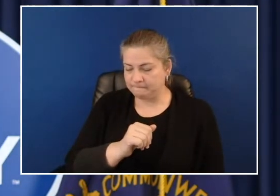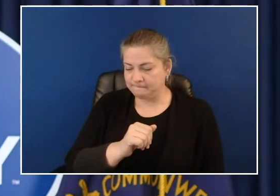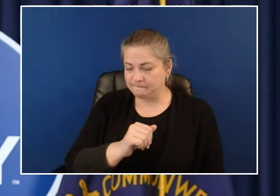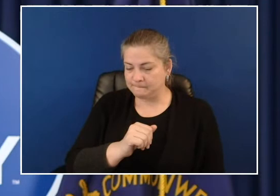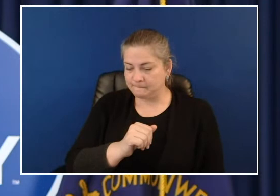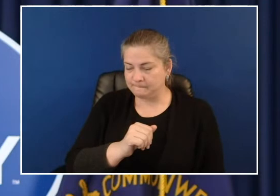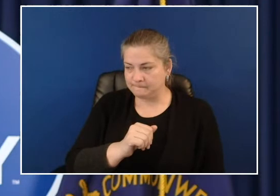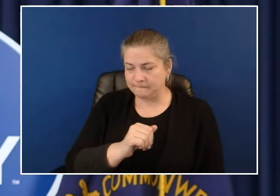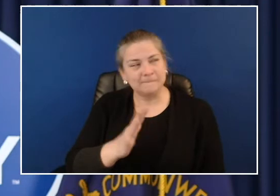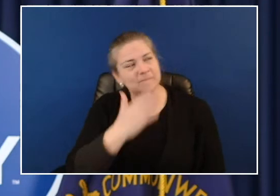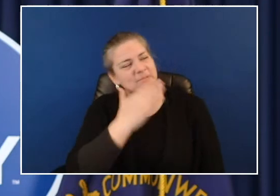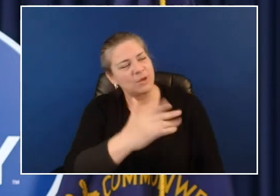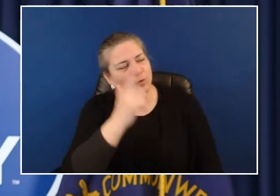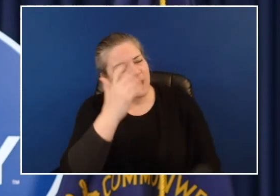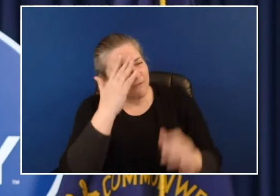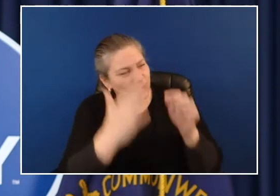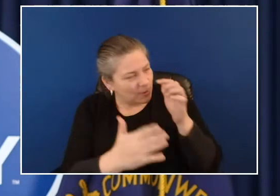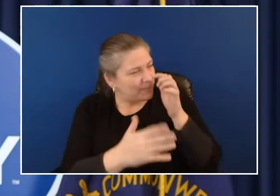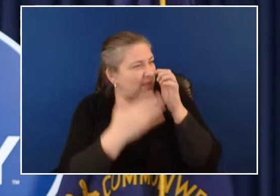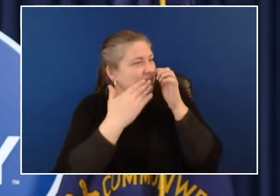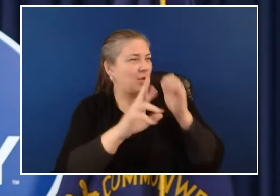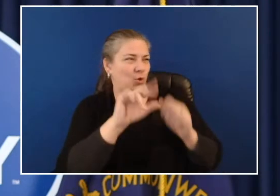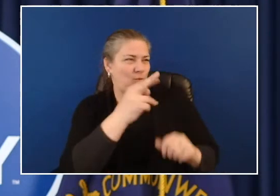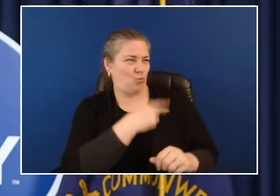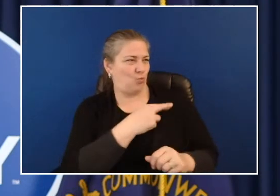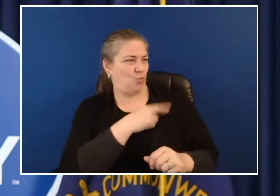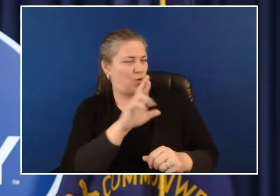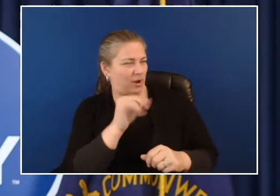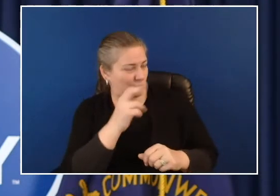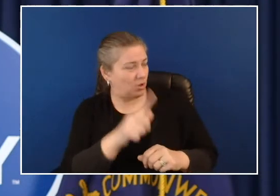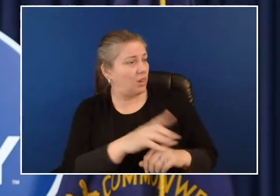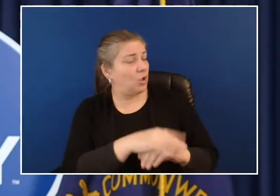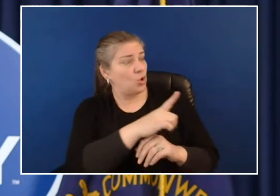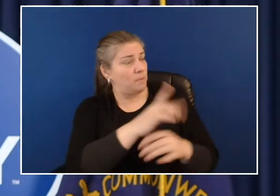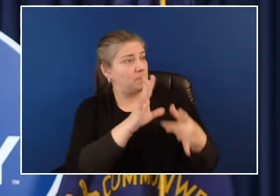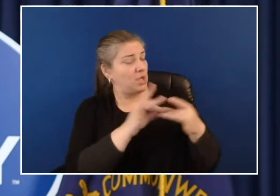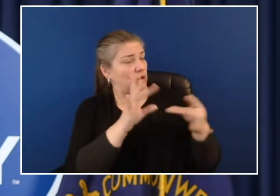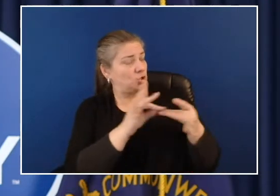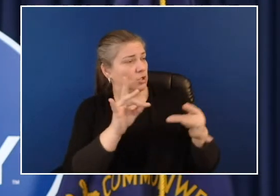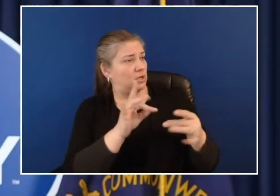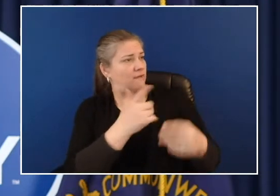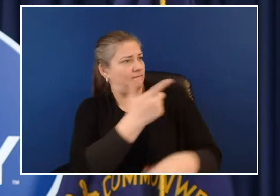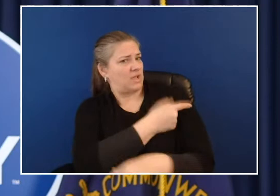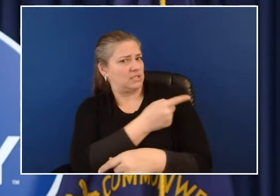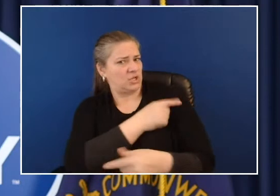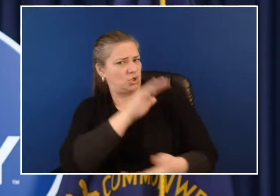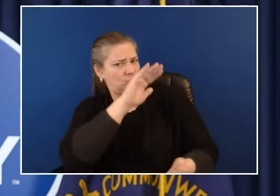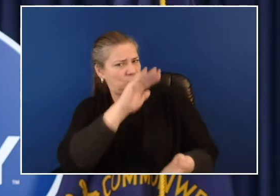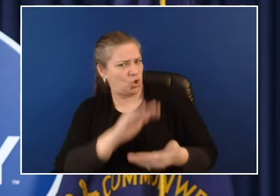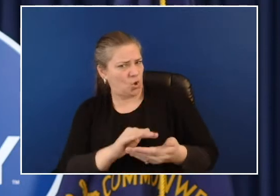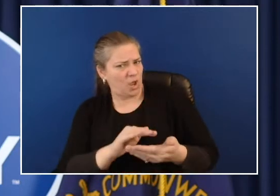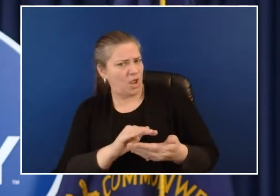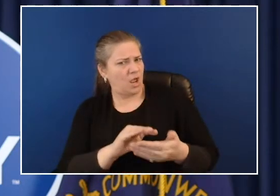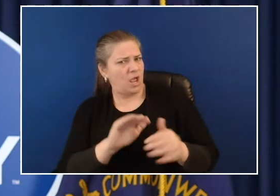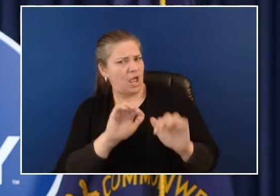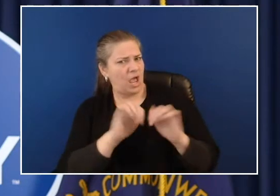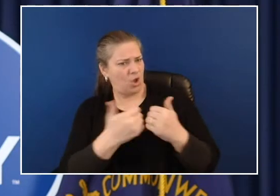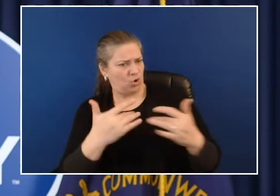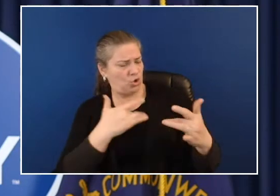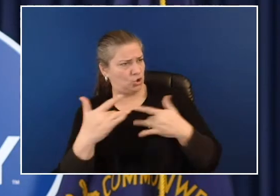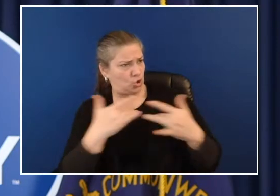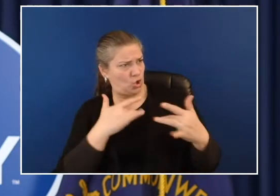Thank you, Governor, and thank you, Rachel. Governor, you mentioned the slowing vaccination pace. How concerning is that, considering